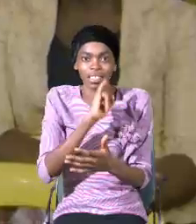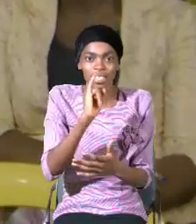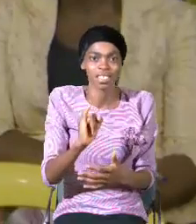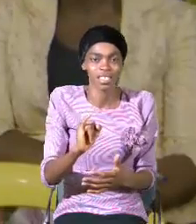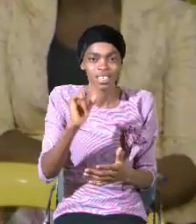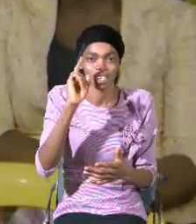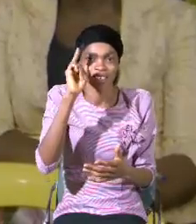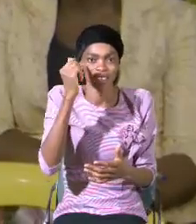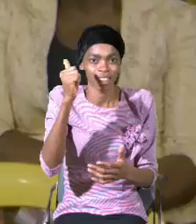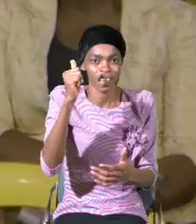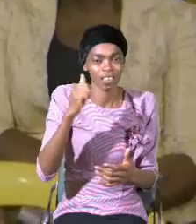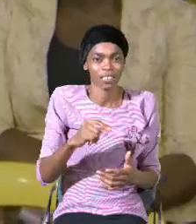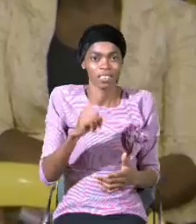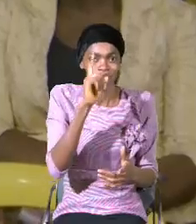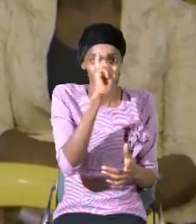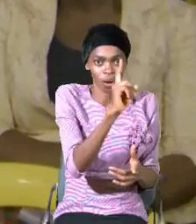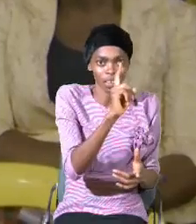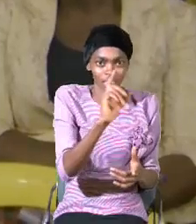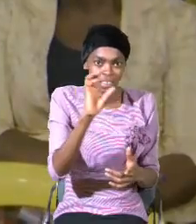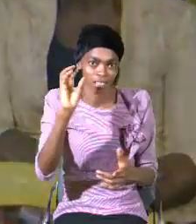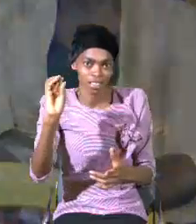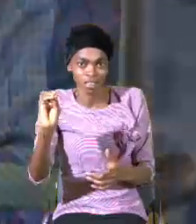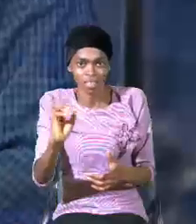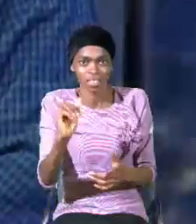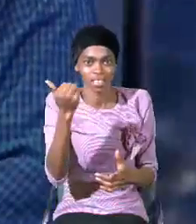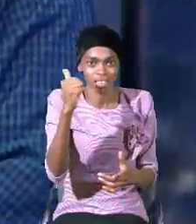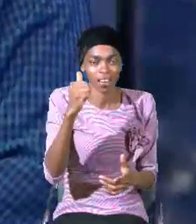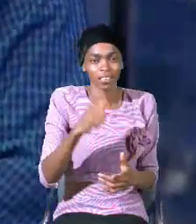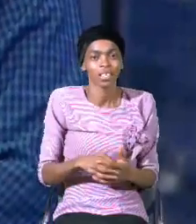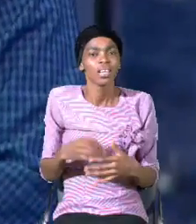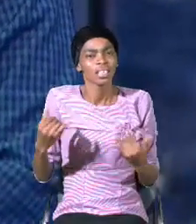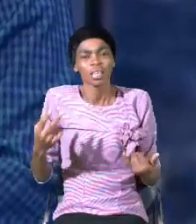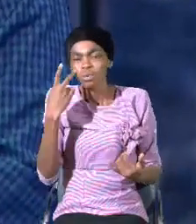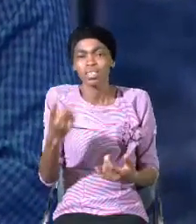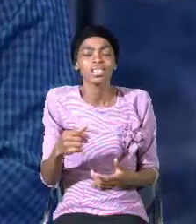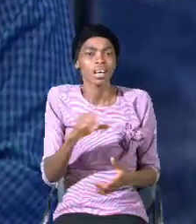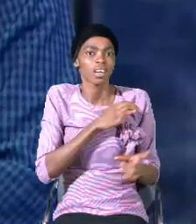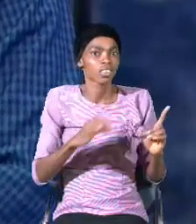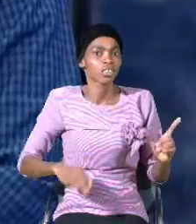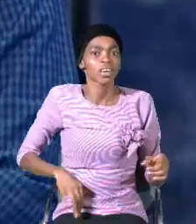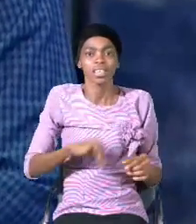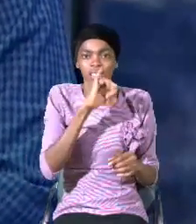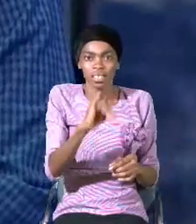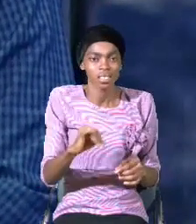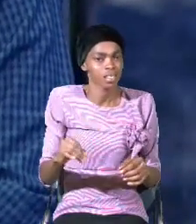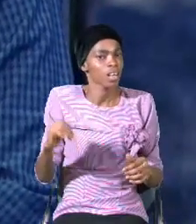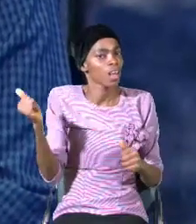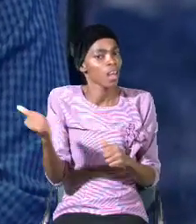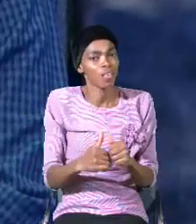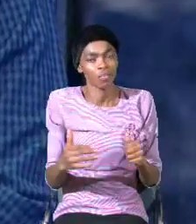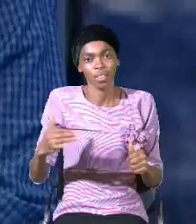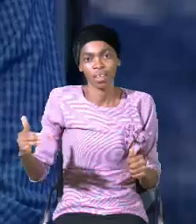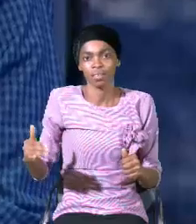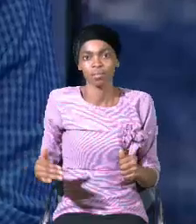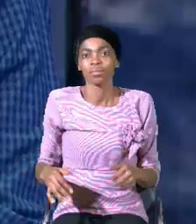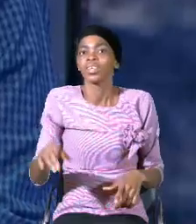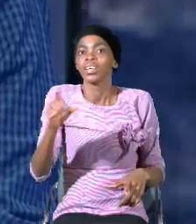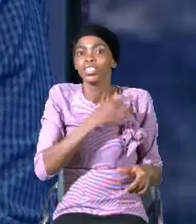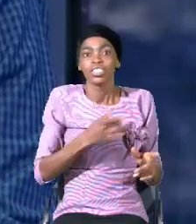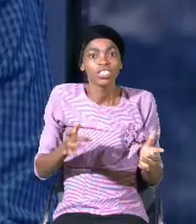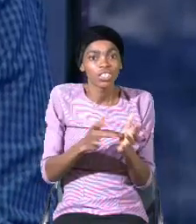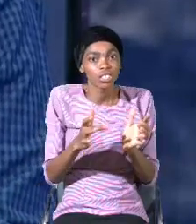at that. Christ, he is everything. He is that number one. And the way,